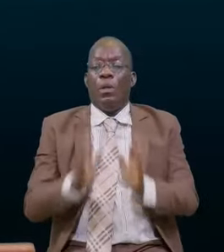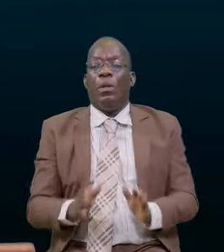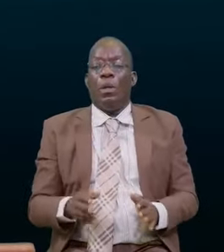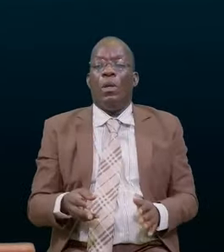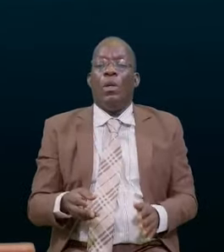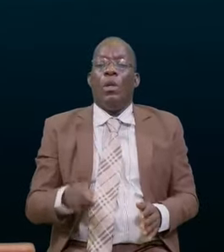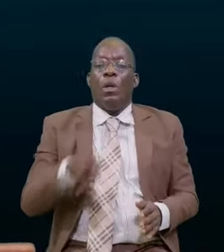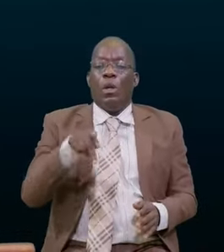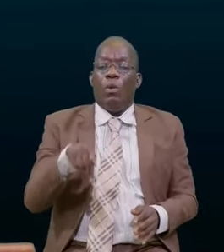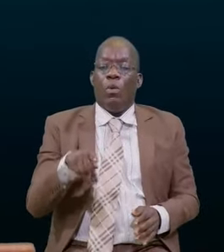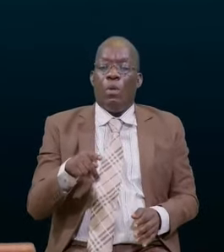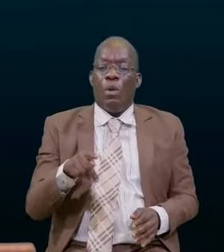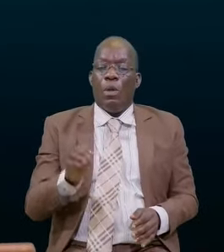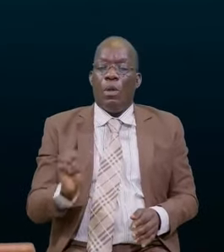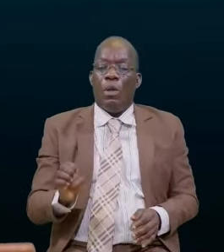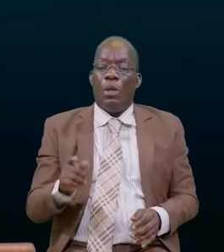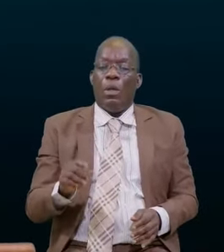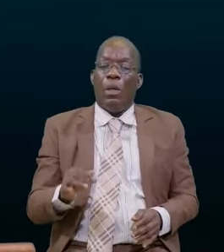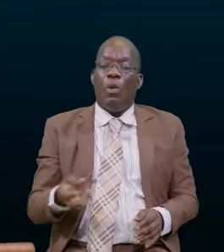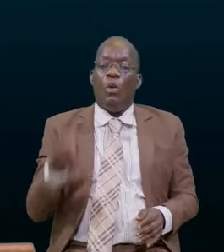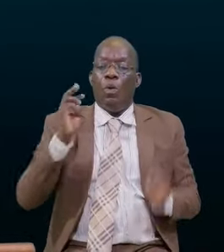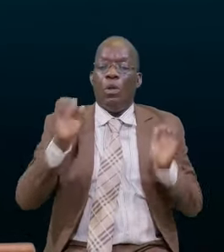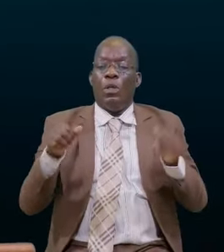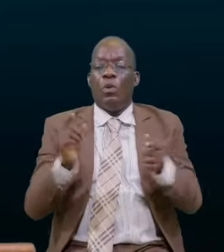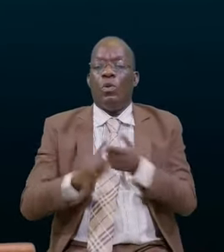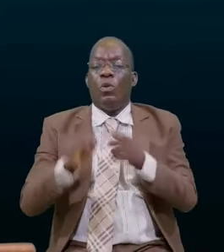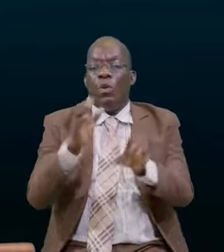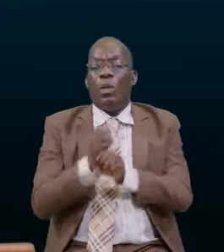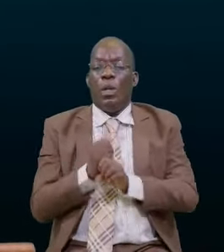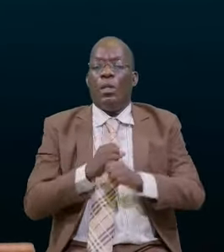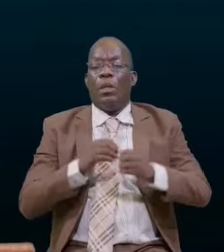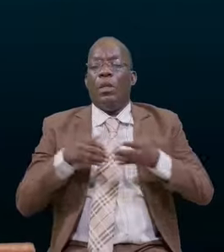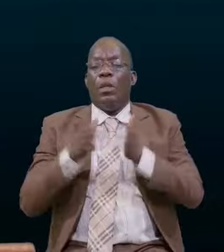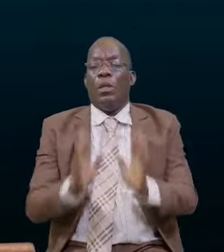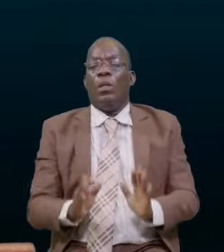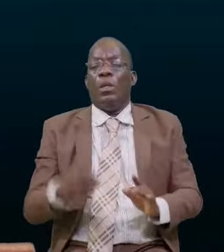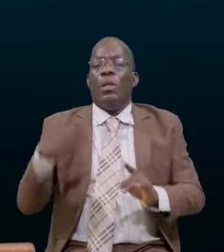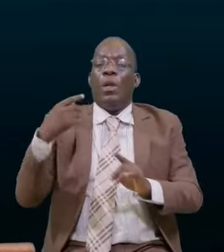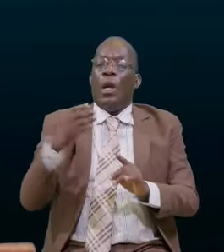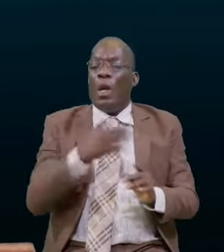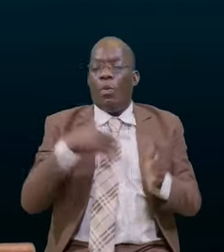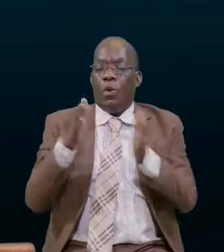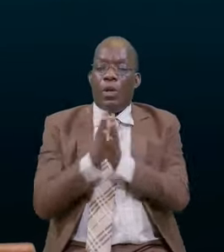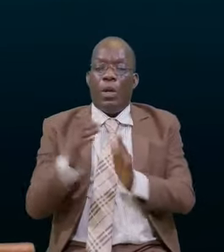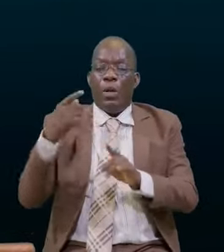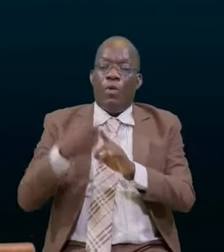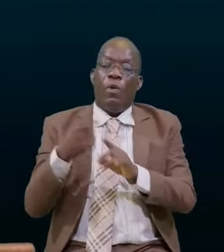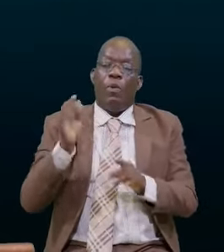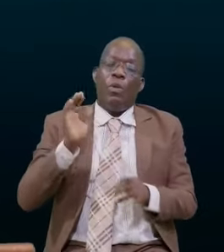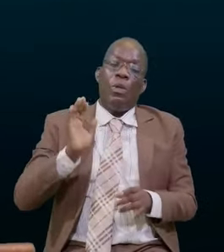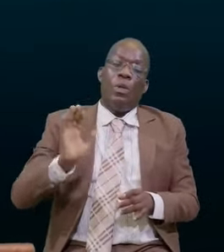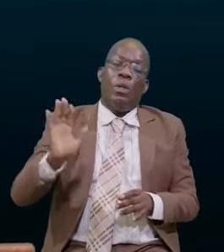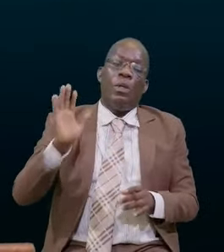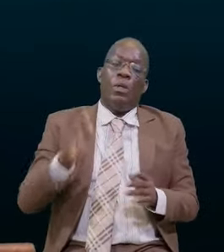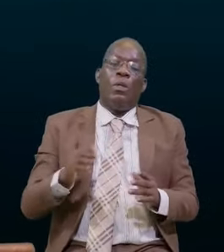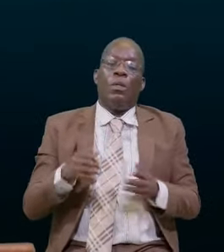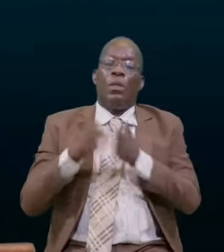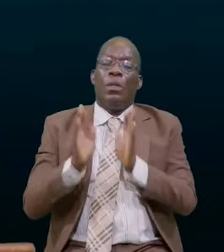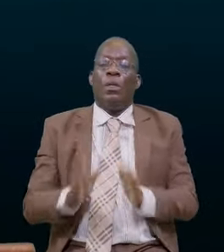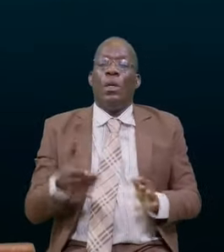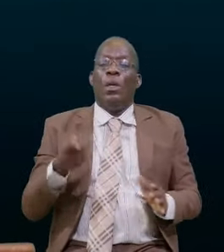and Direction and The prayer of his mentor and therefore the devil could not have the ownership of